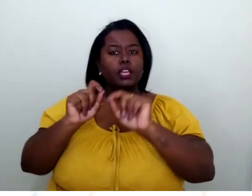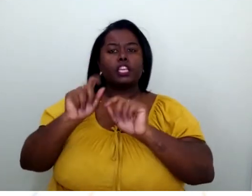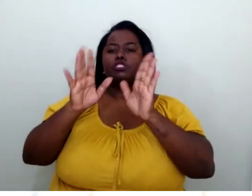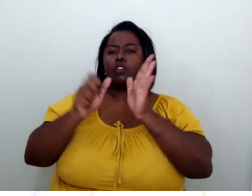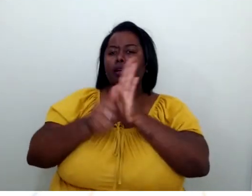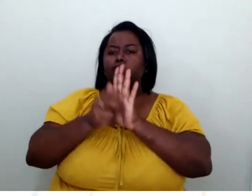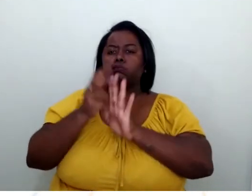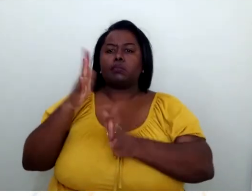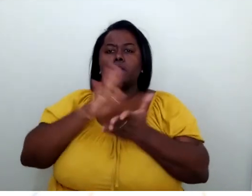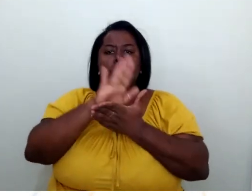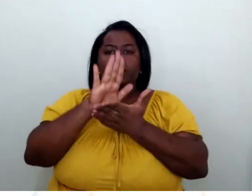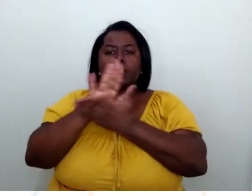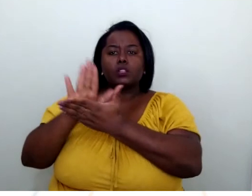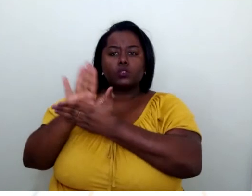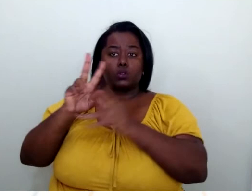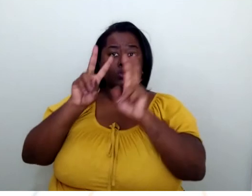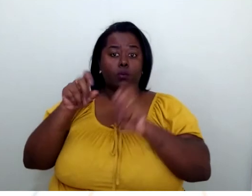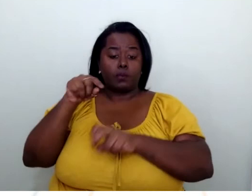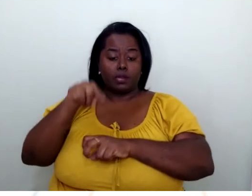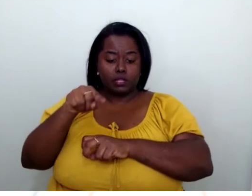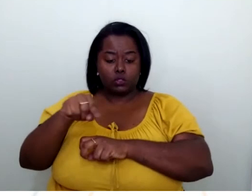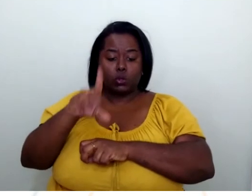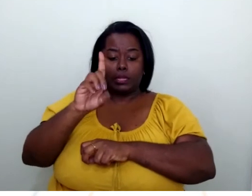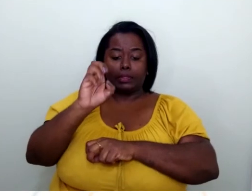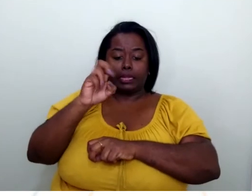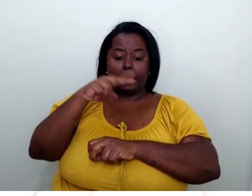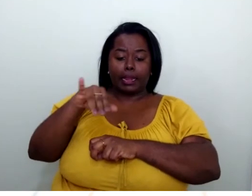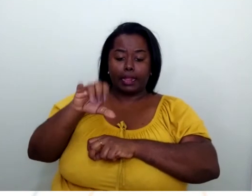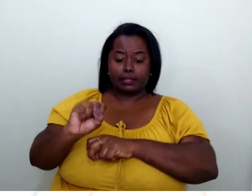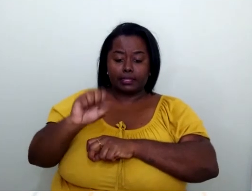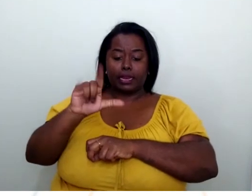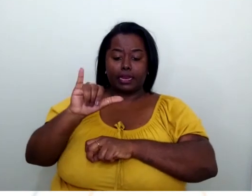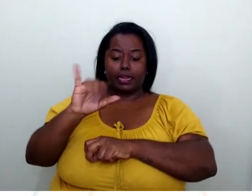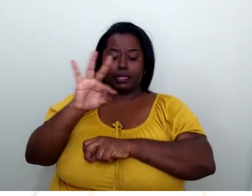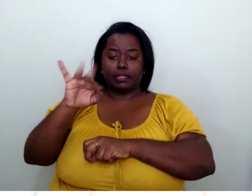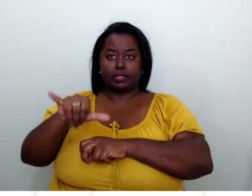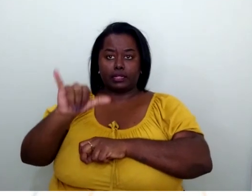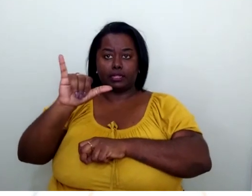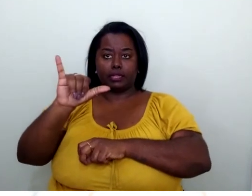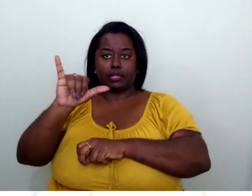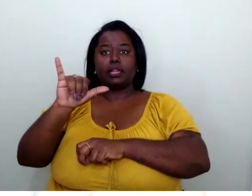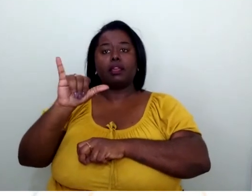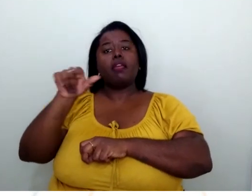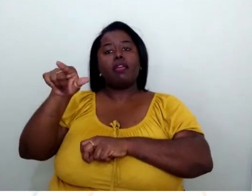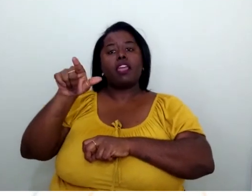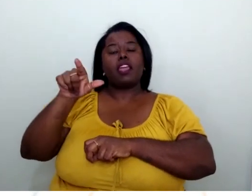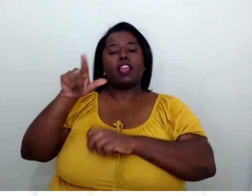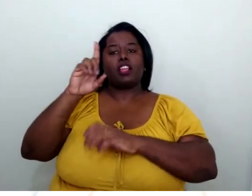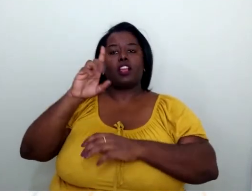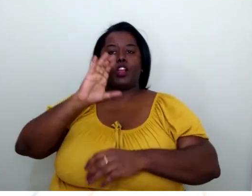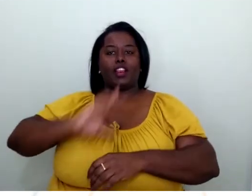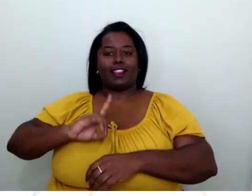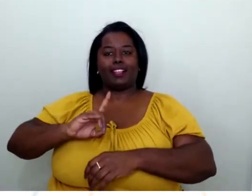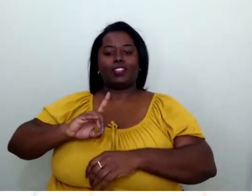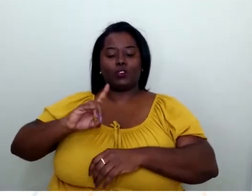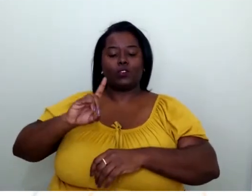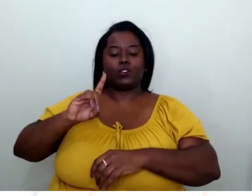synchronous real-time opportunities with asynchronous. So we'd have the energy of being in a face-to-face classroom